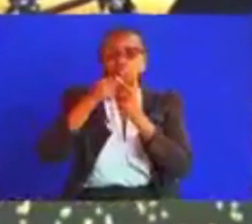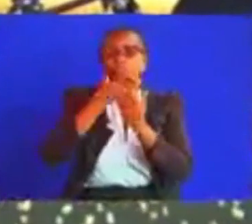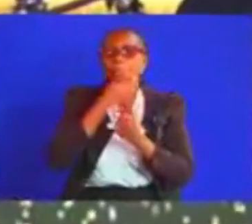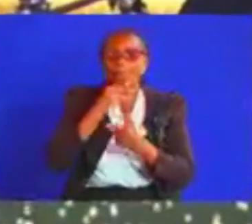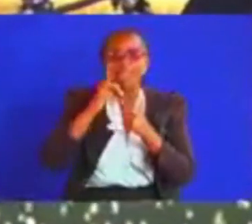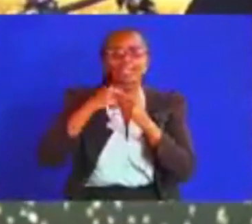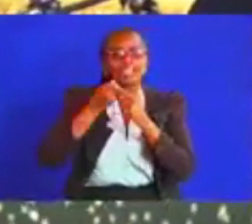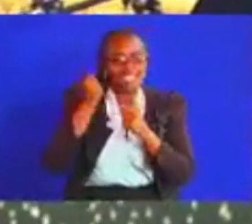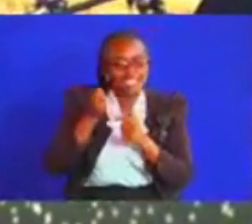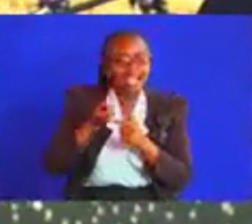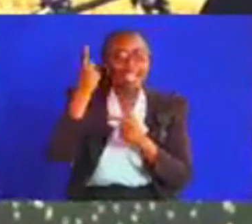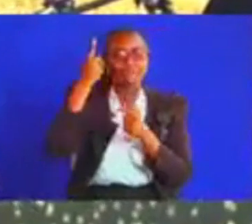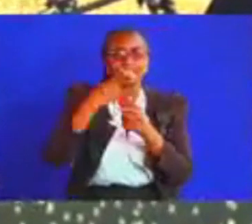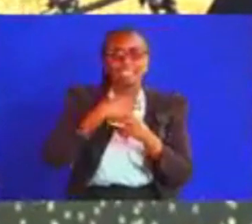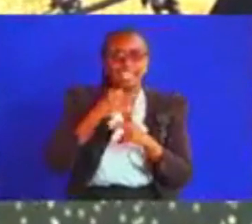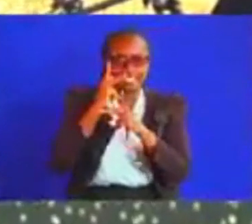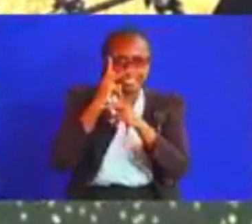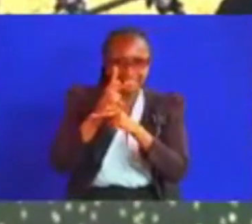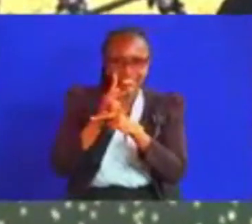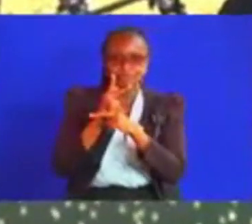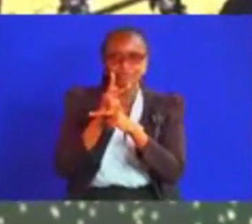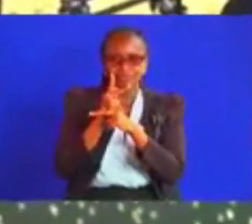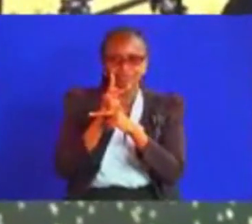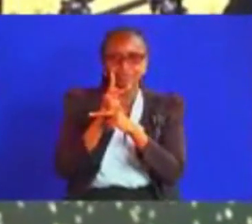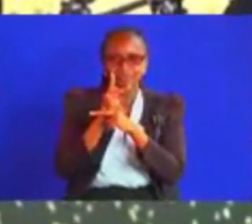captured and preserved in a name.